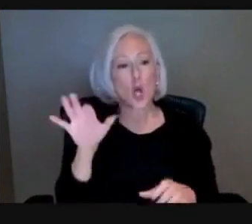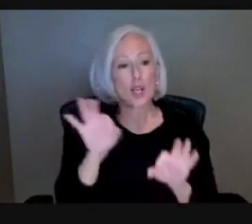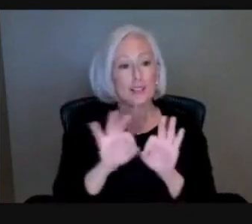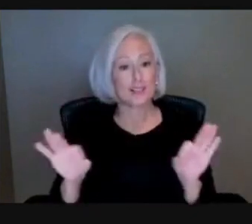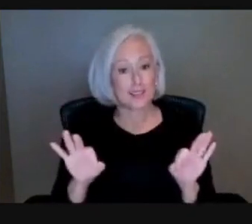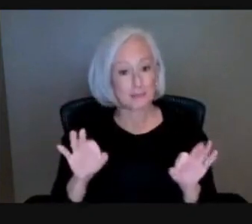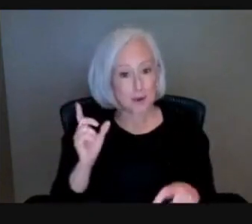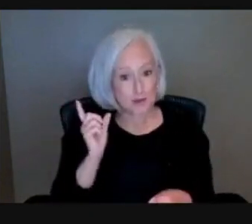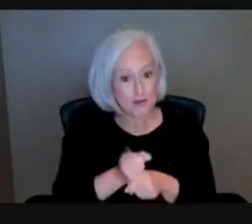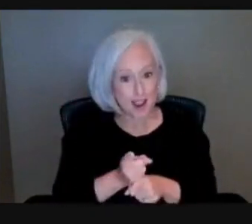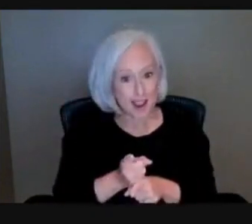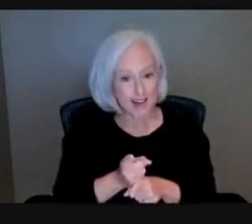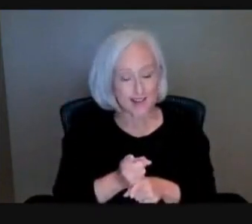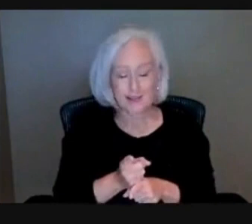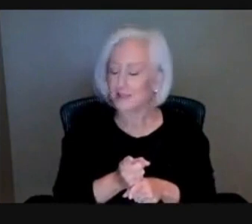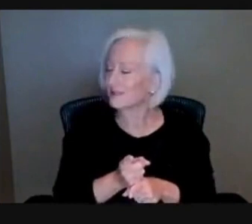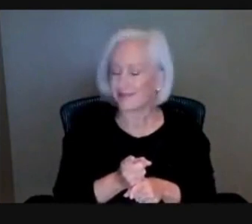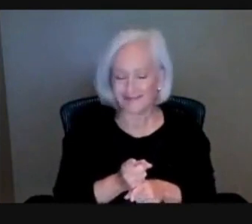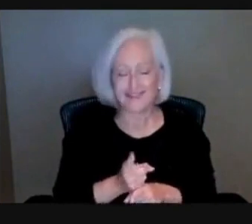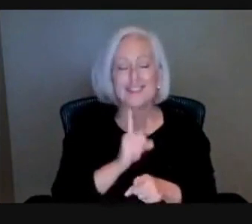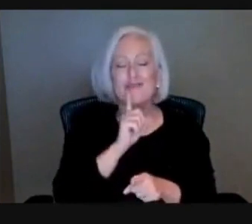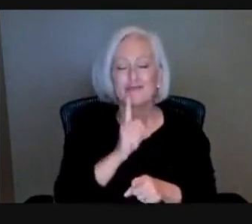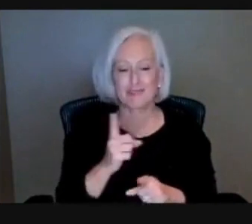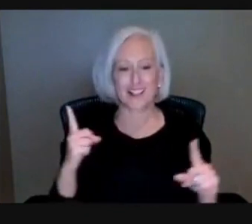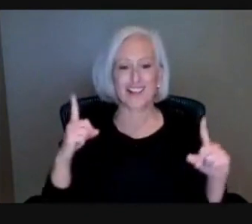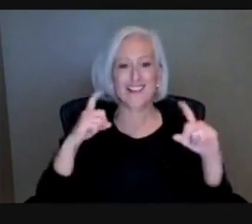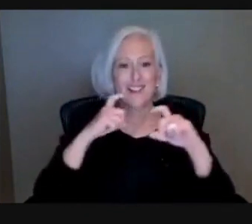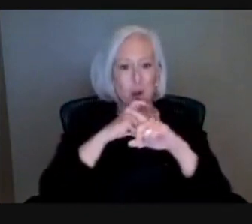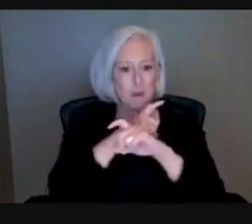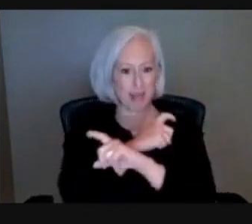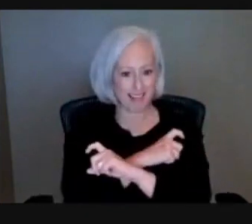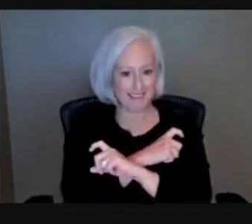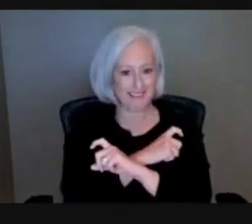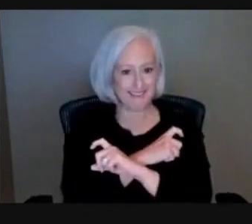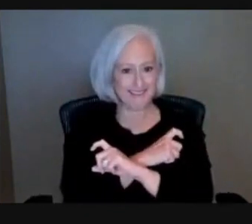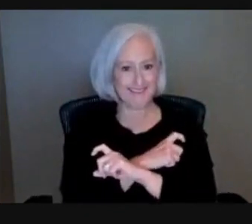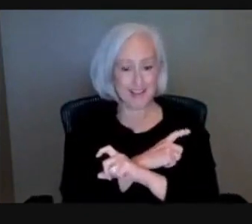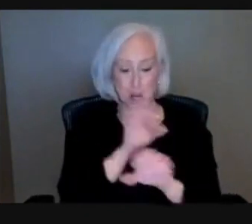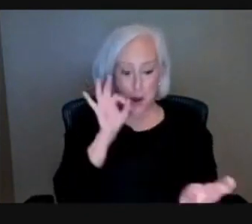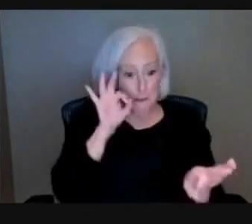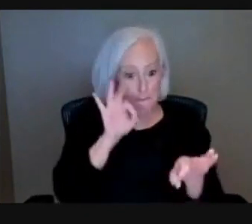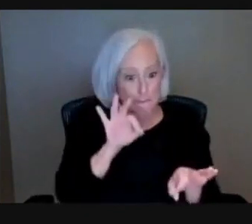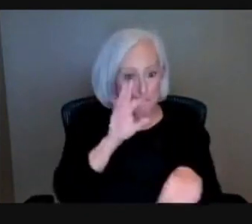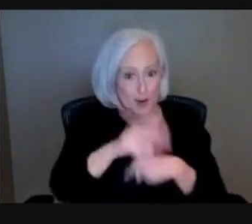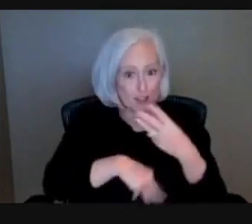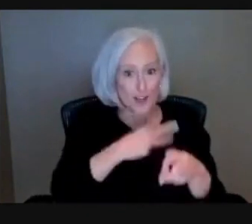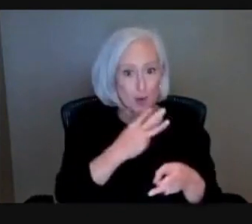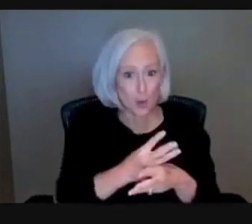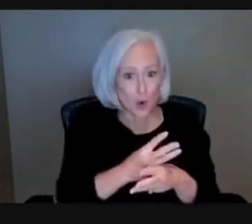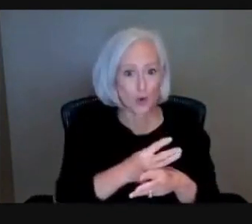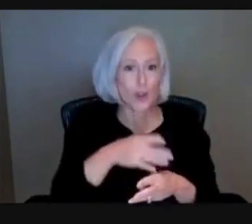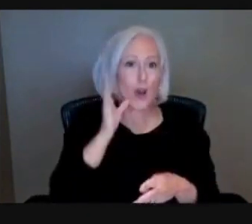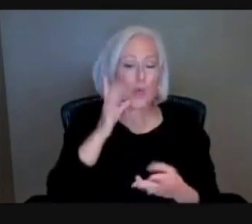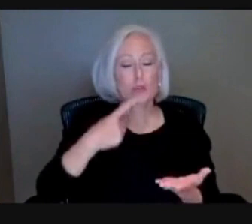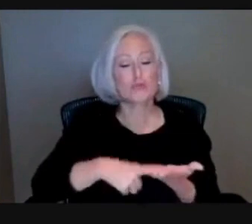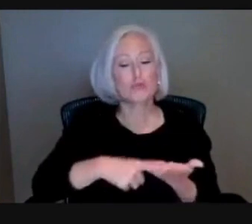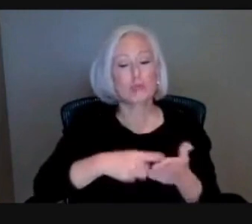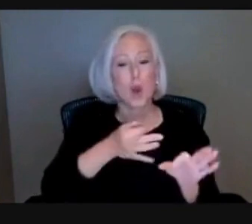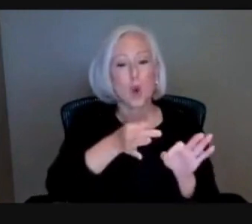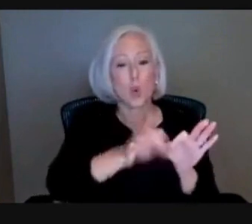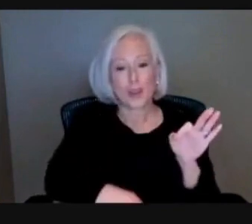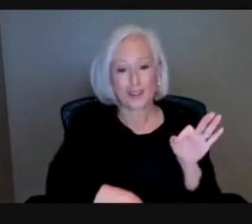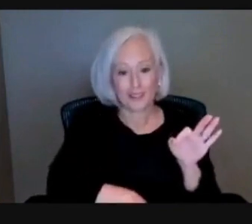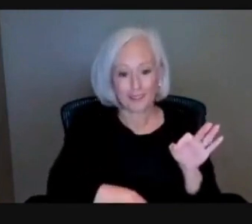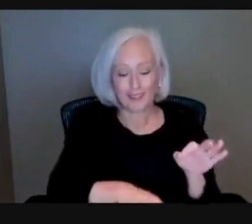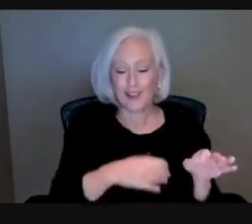is much more complex than this. In a perfect world, we get through all of these bullet points very quickly. But because everyone's situation